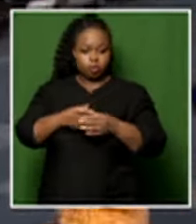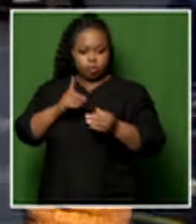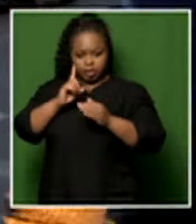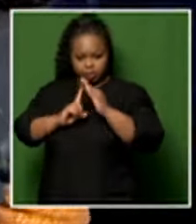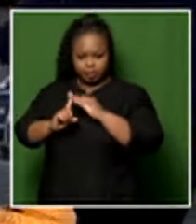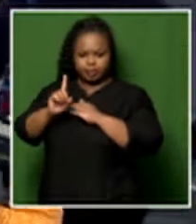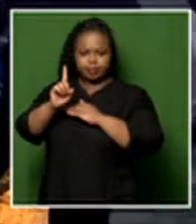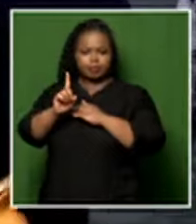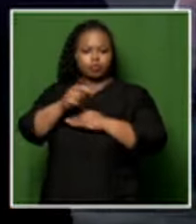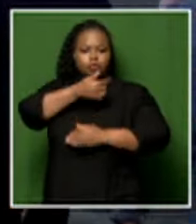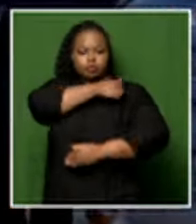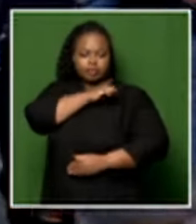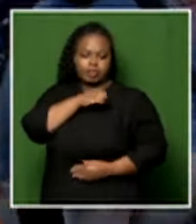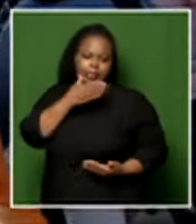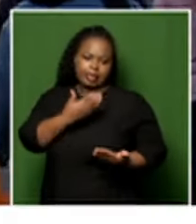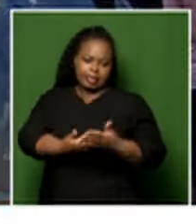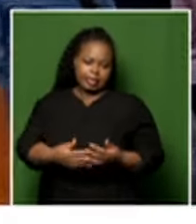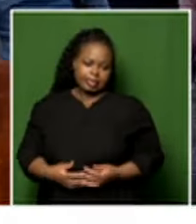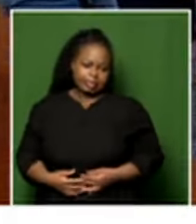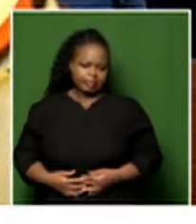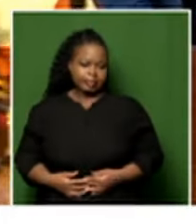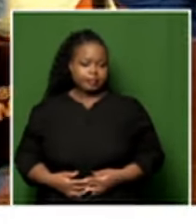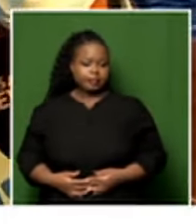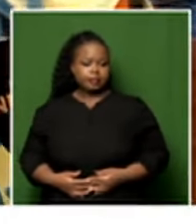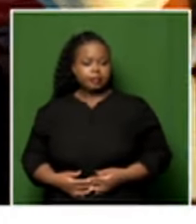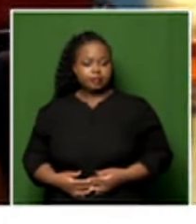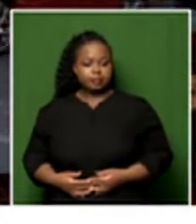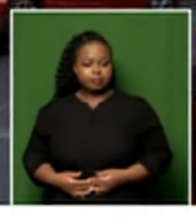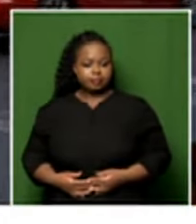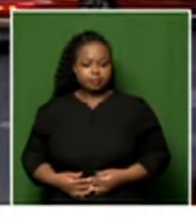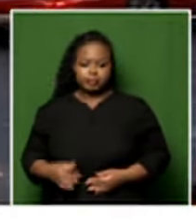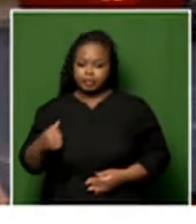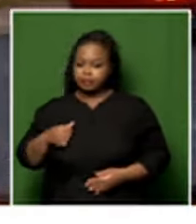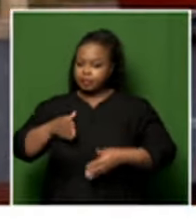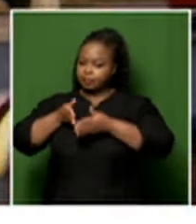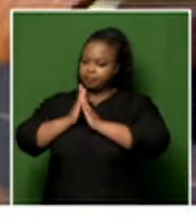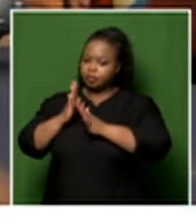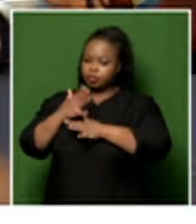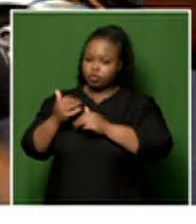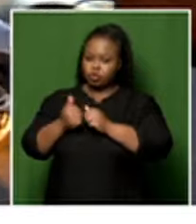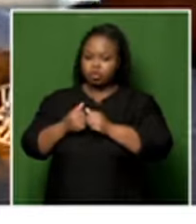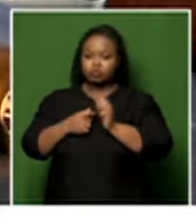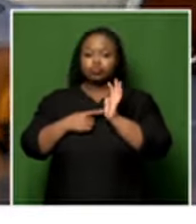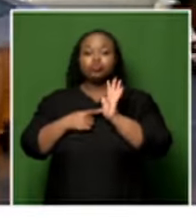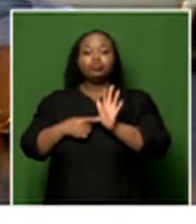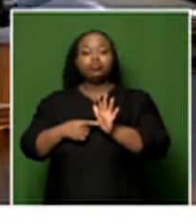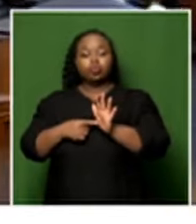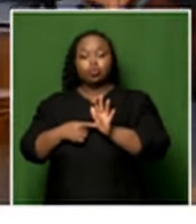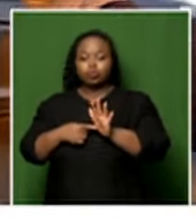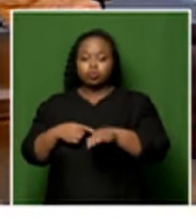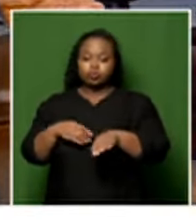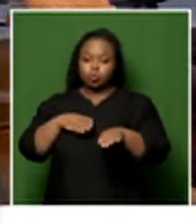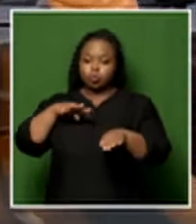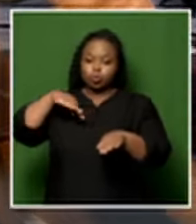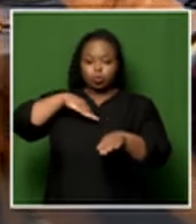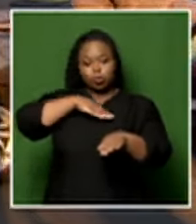queues inside the hospital. I mean, either way, if I may ask my colleague, Gabin Jogwene, to show you that's the side that